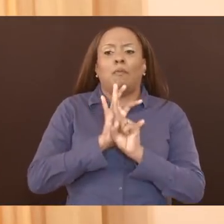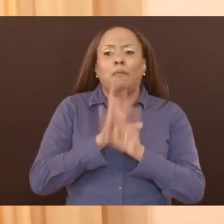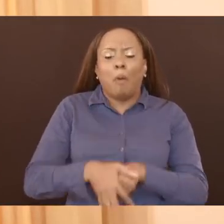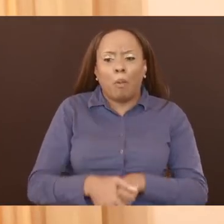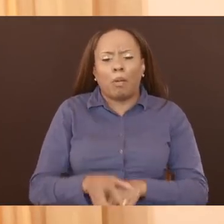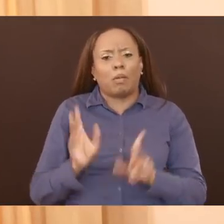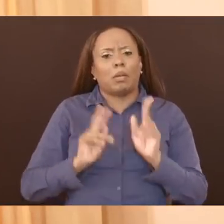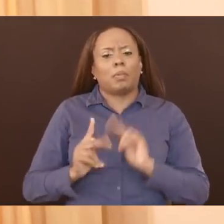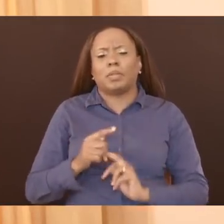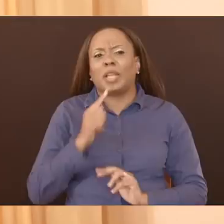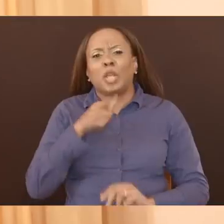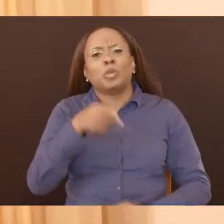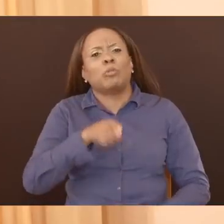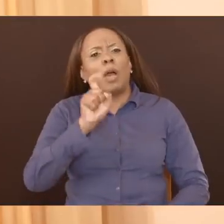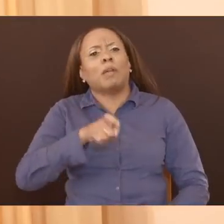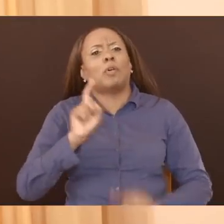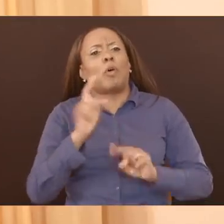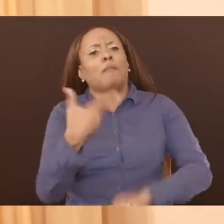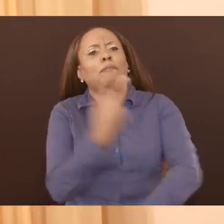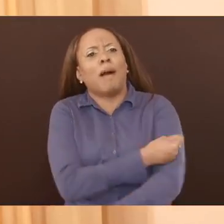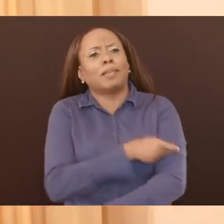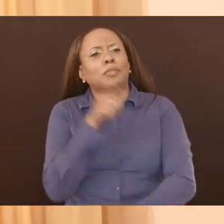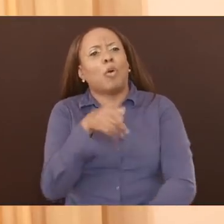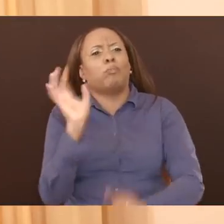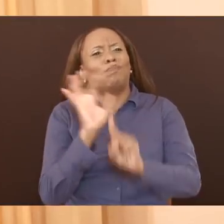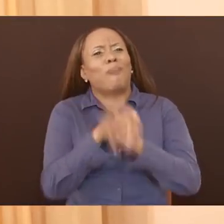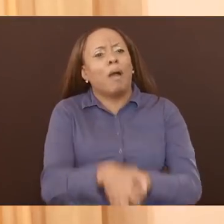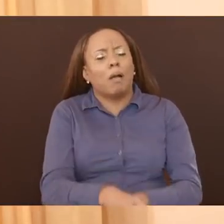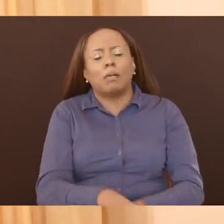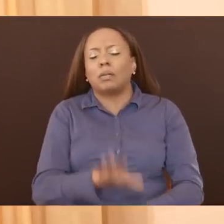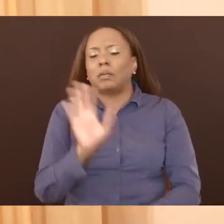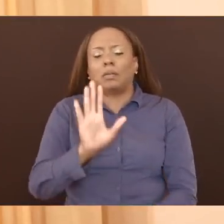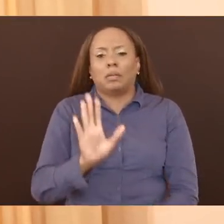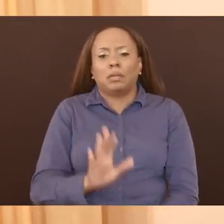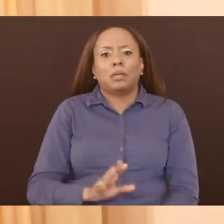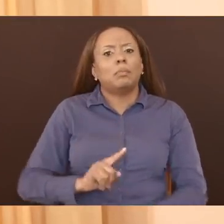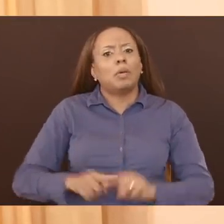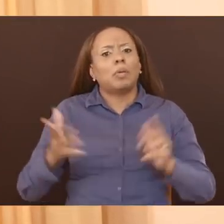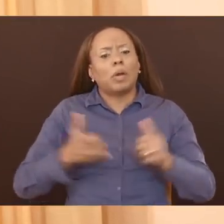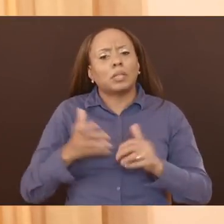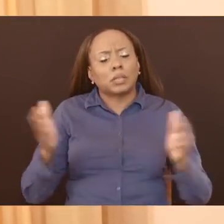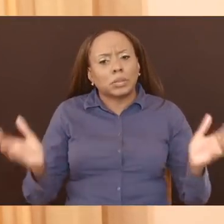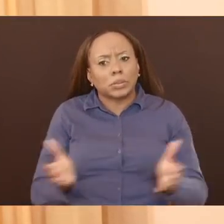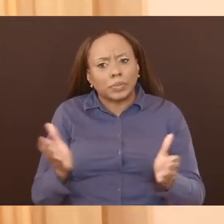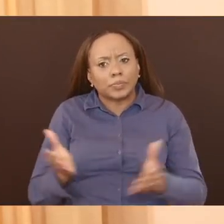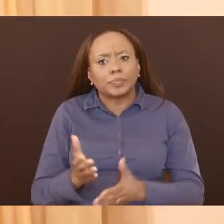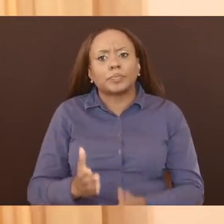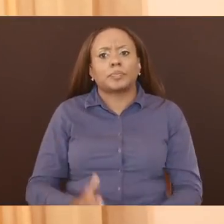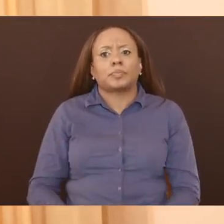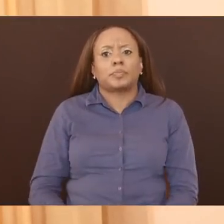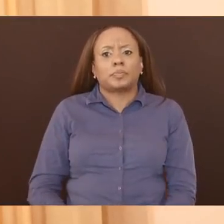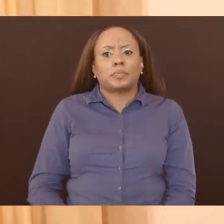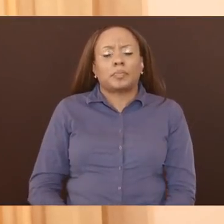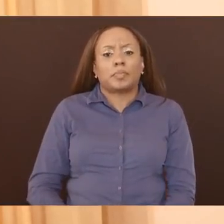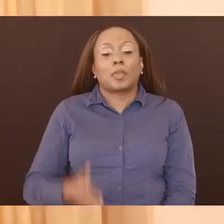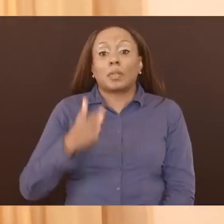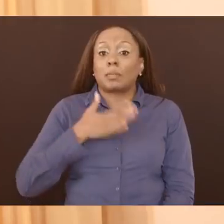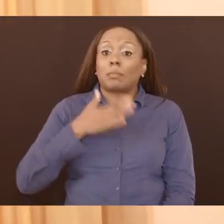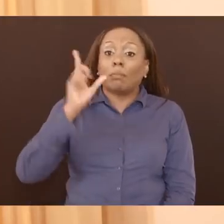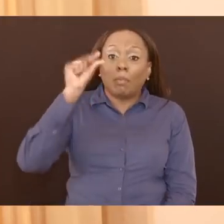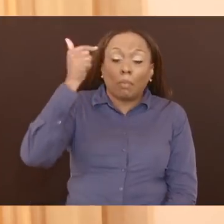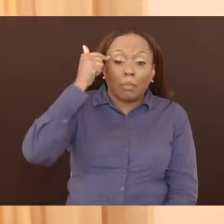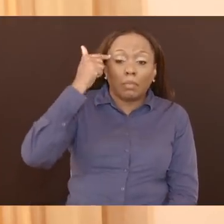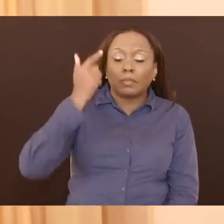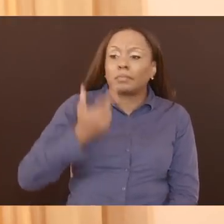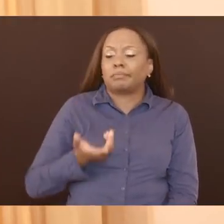things necessary to facilitate as many persons as possible. And why? Because I'm not prepared, this government is not prepared,